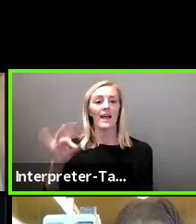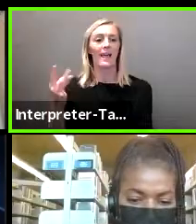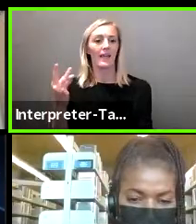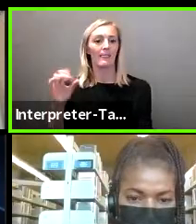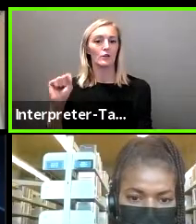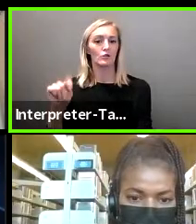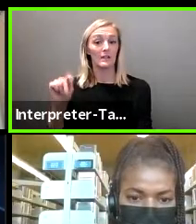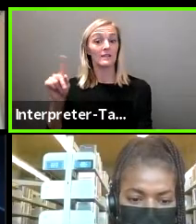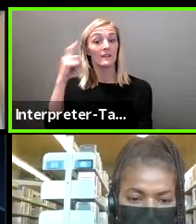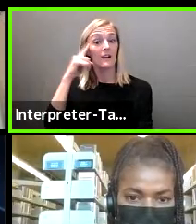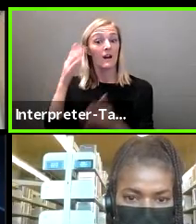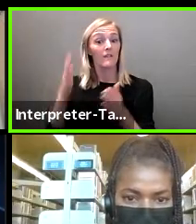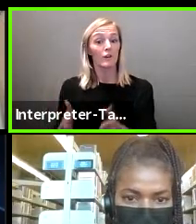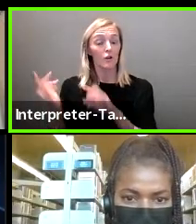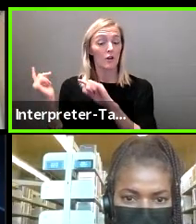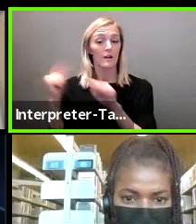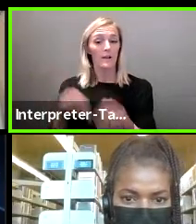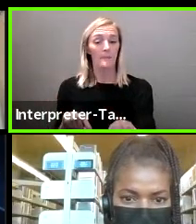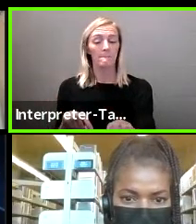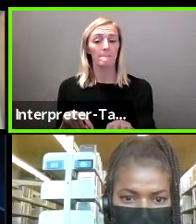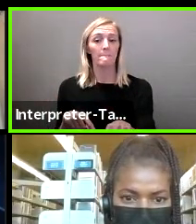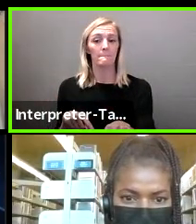governor came. It was a